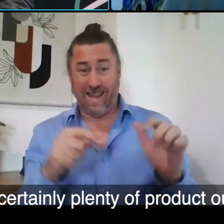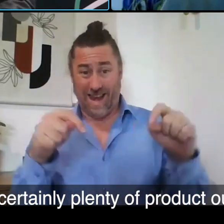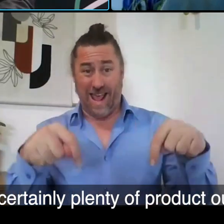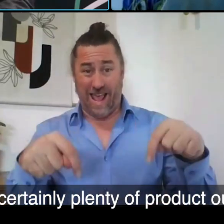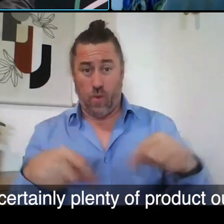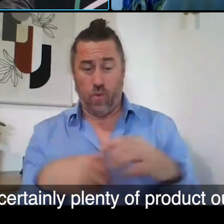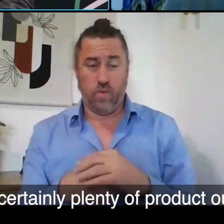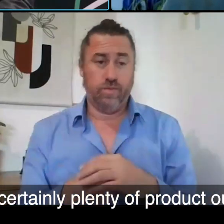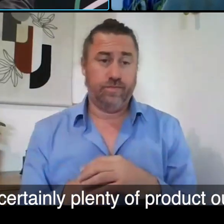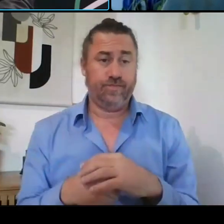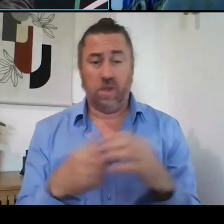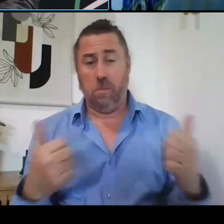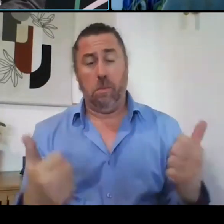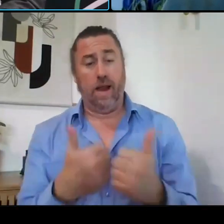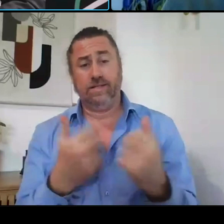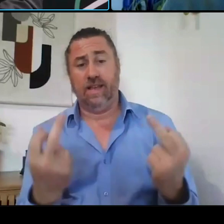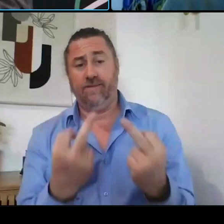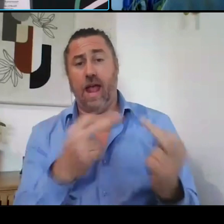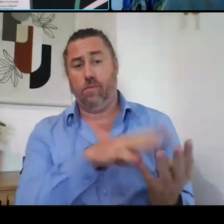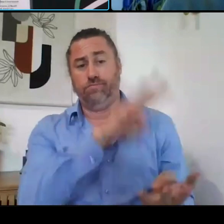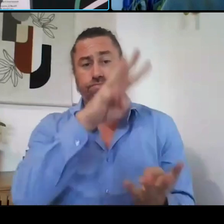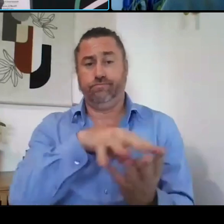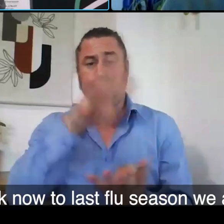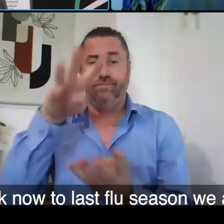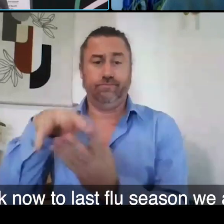plenty of product out there.